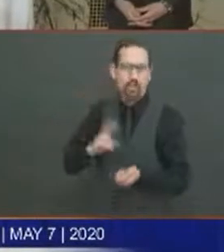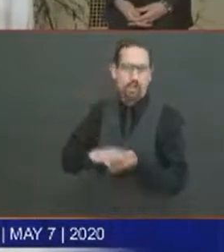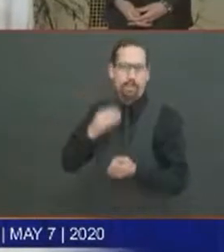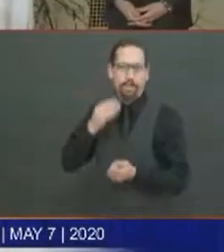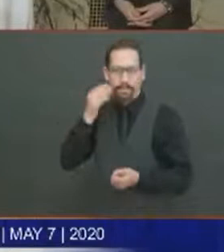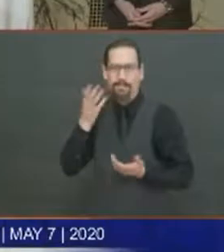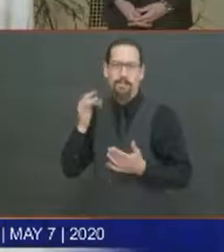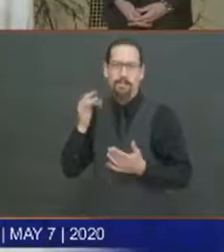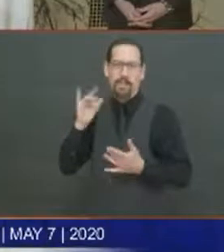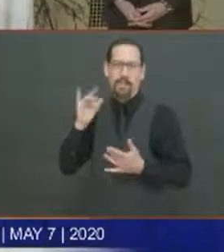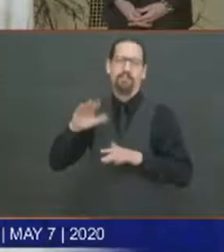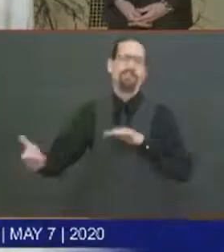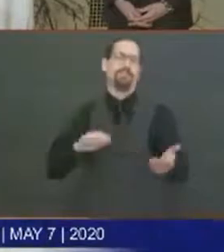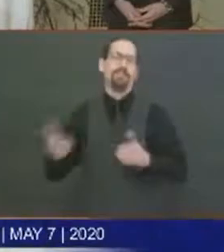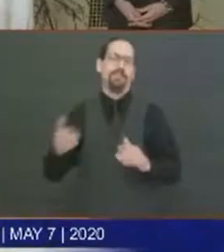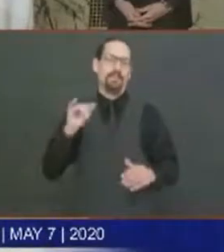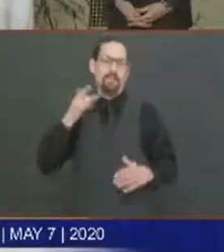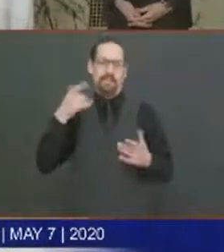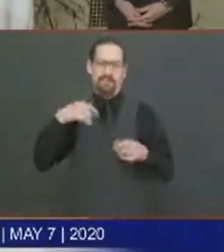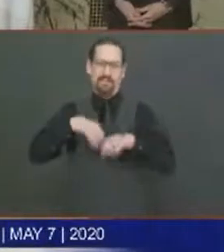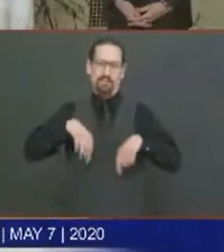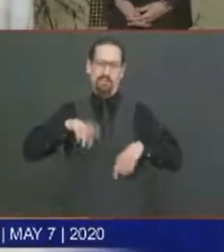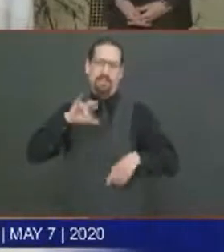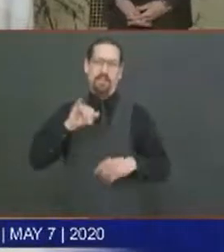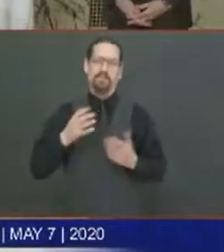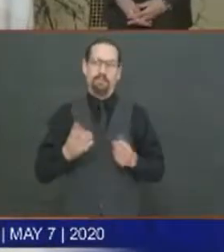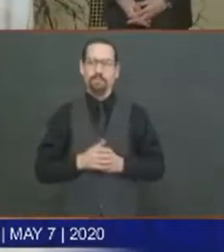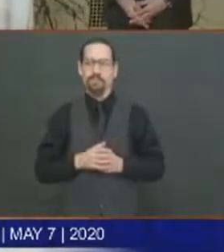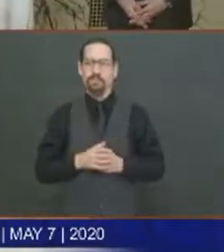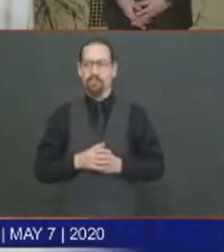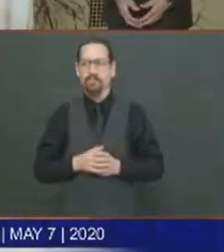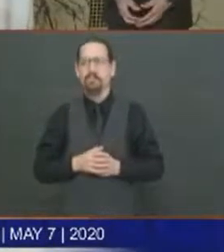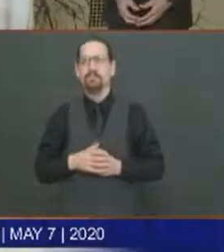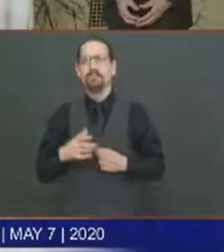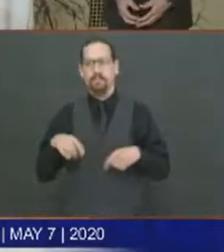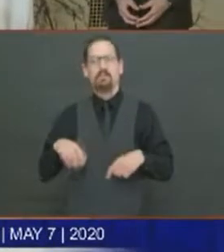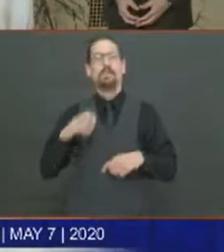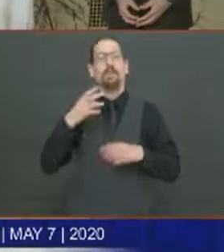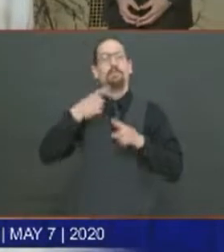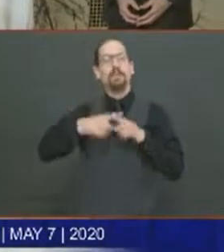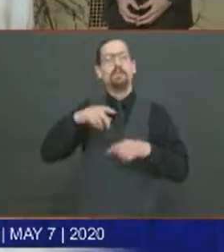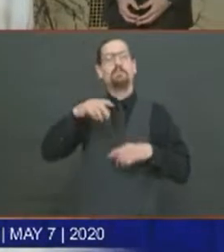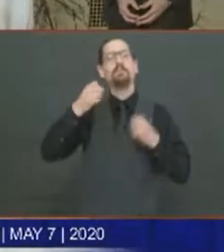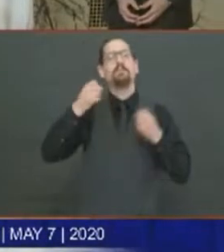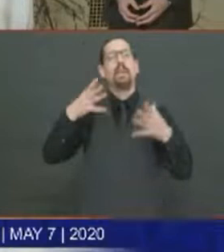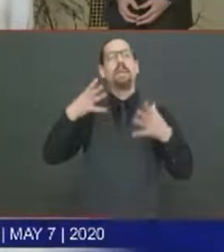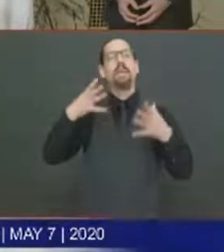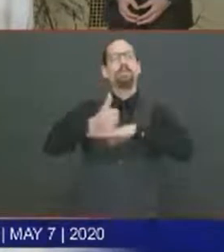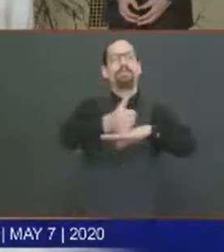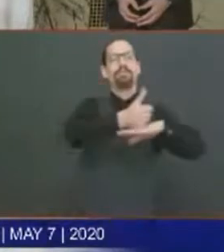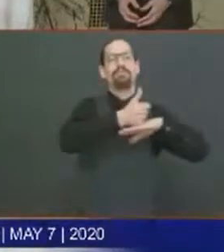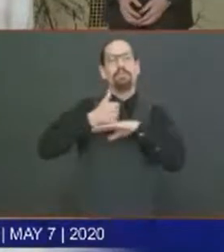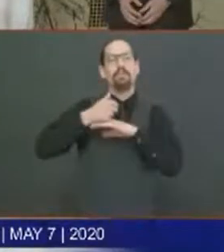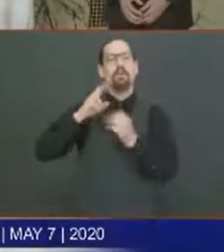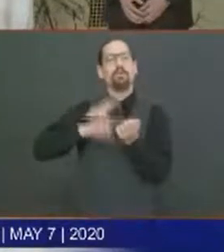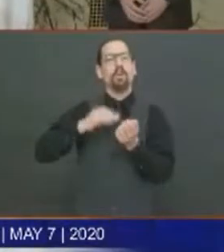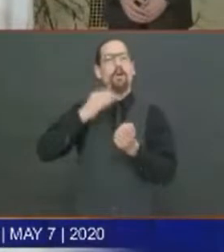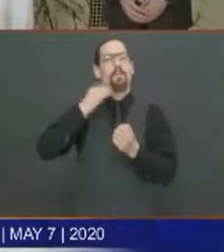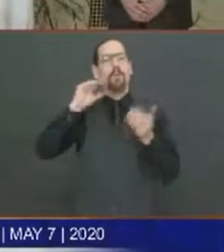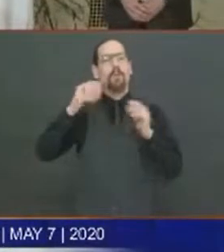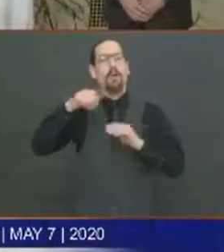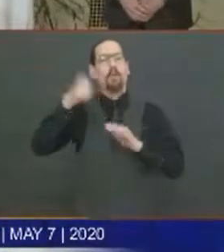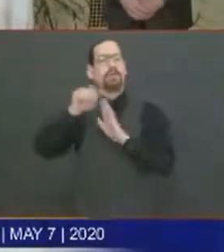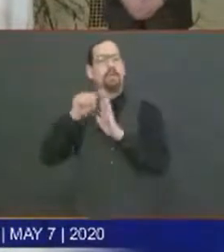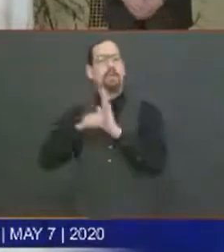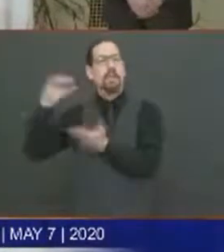Island. So that relatively speaking, as I've said in the past, Rhode Island has a population with many beloved